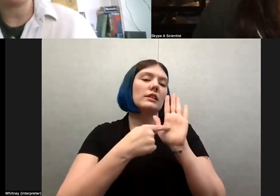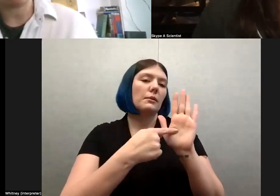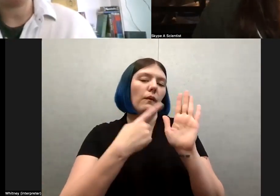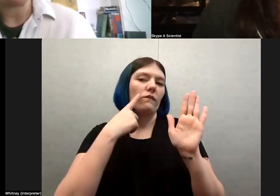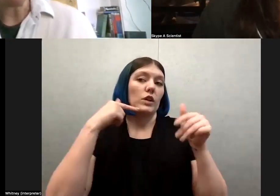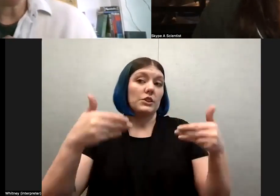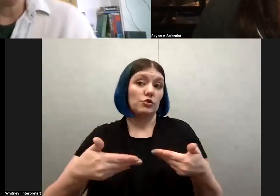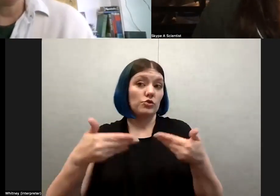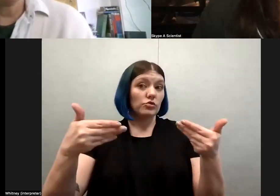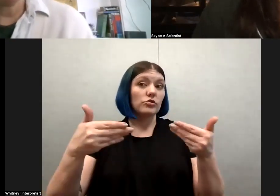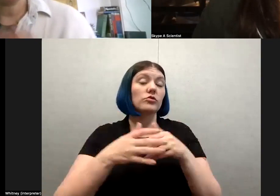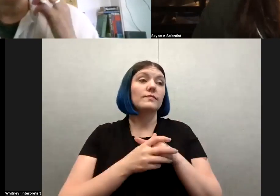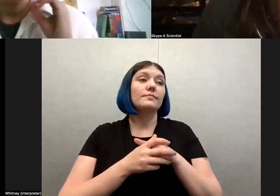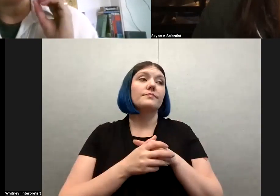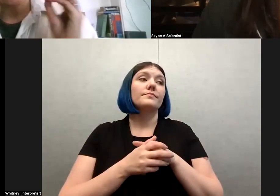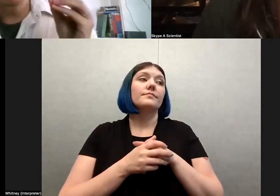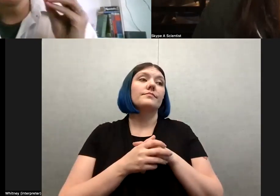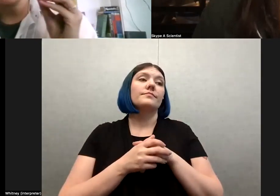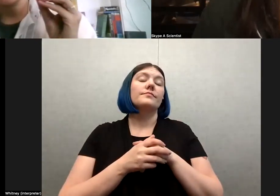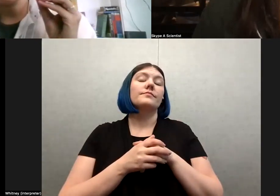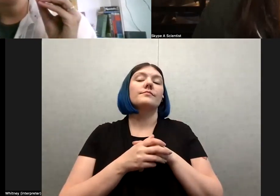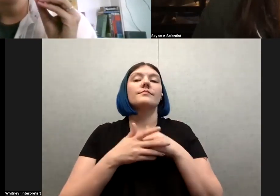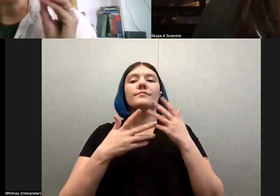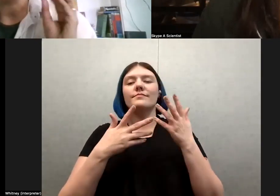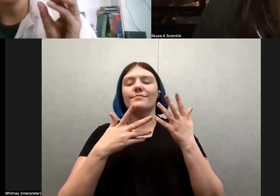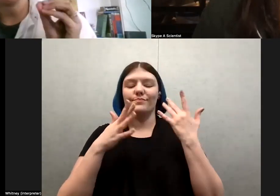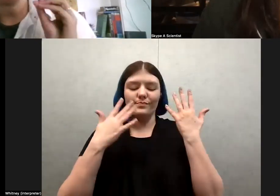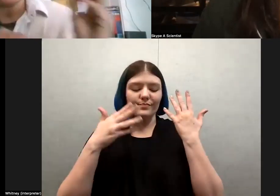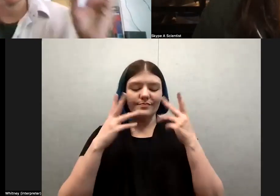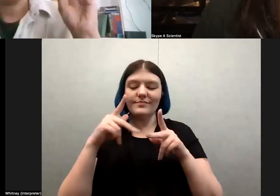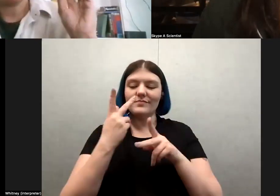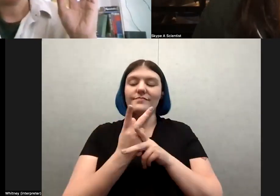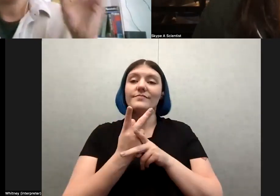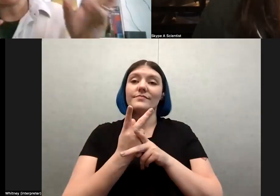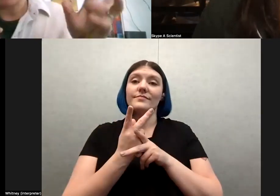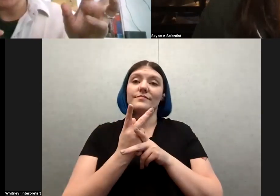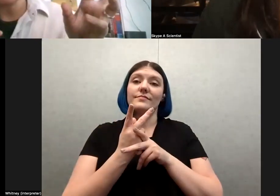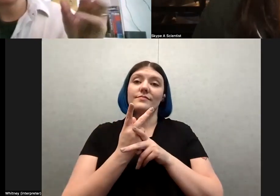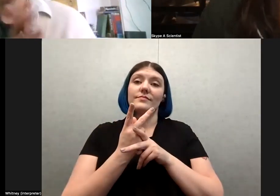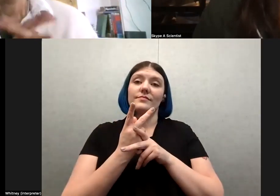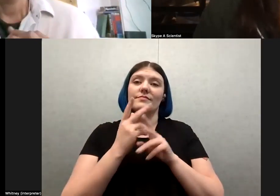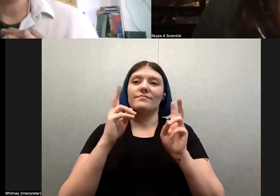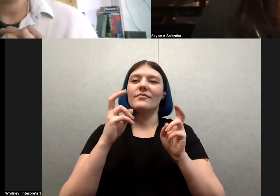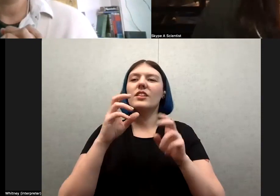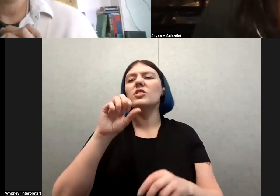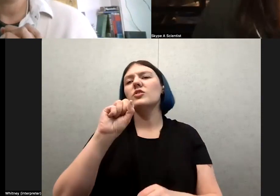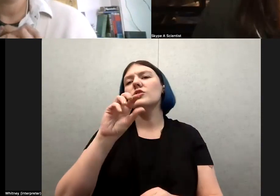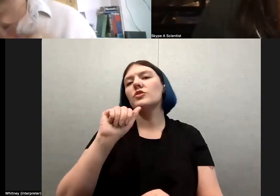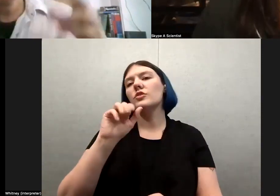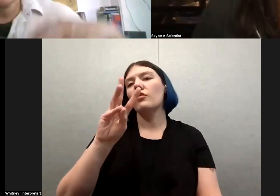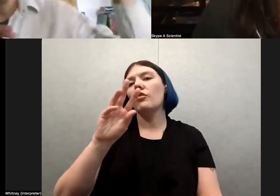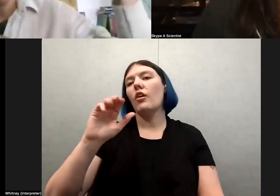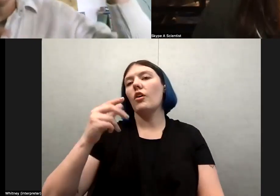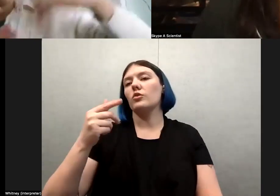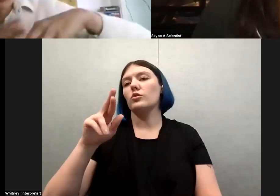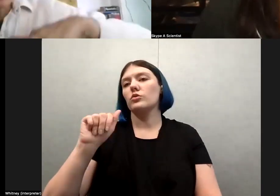Everglades. So there's a type of sedge called sawgrass. And when